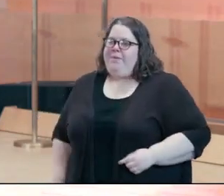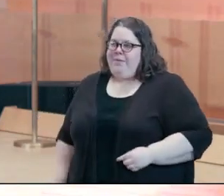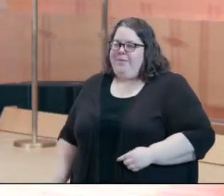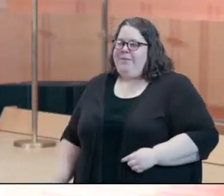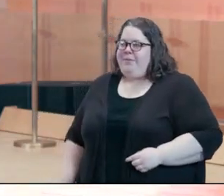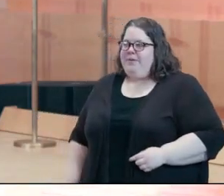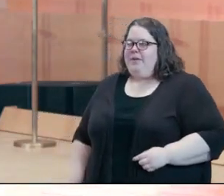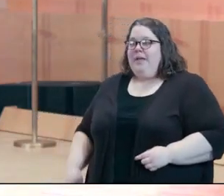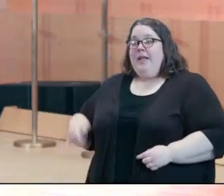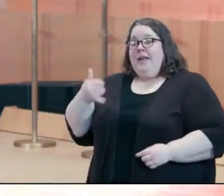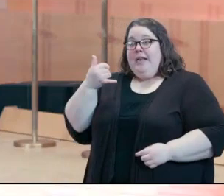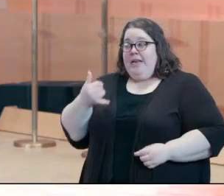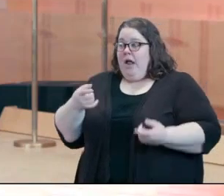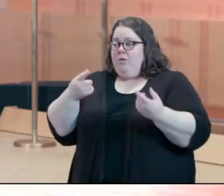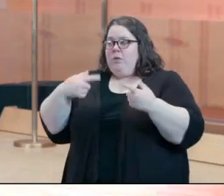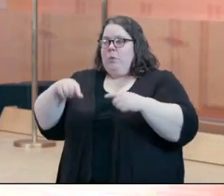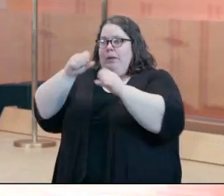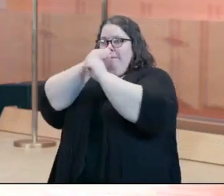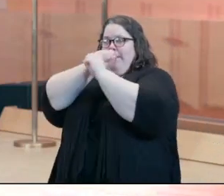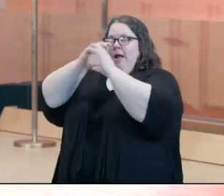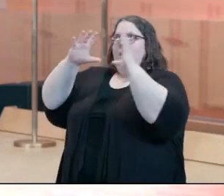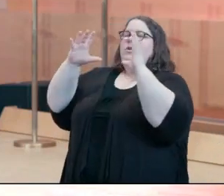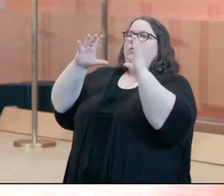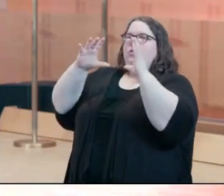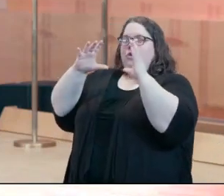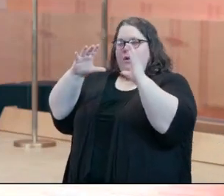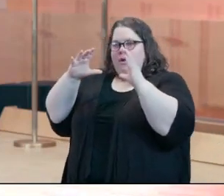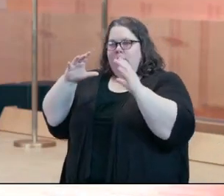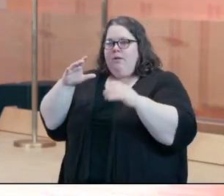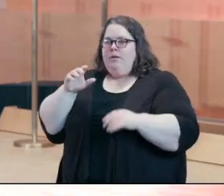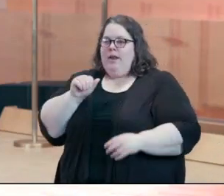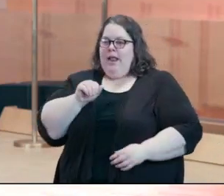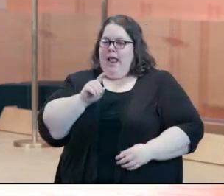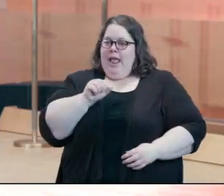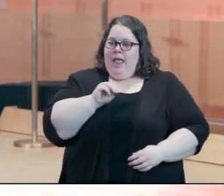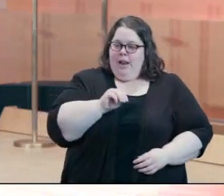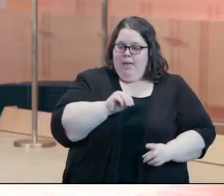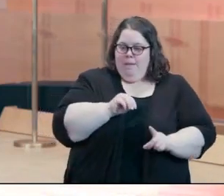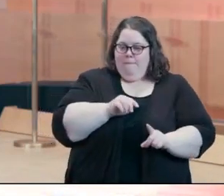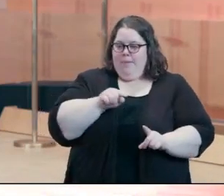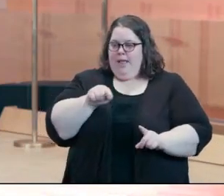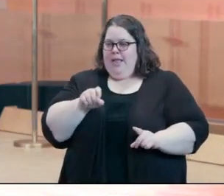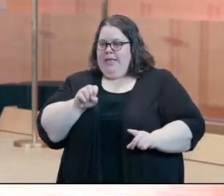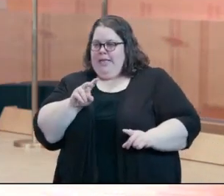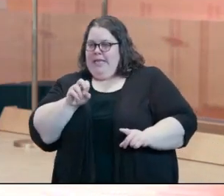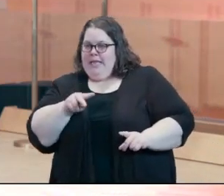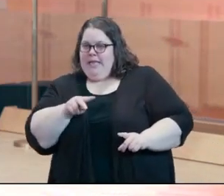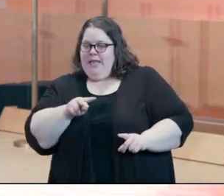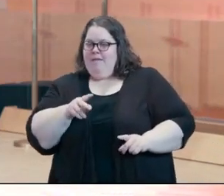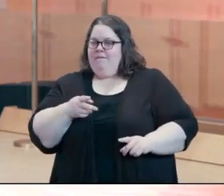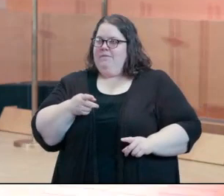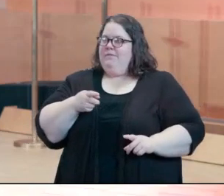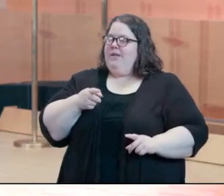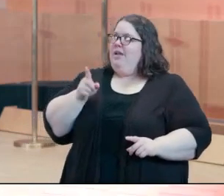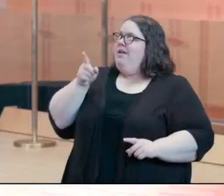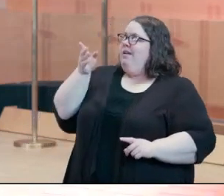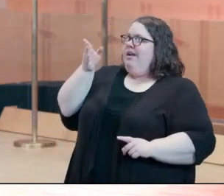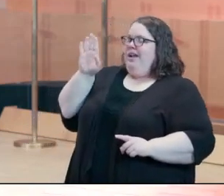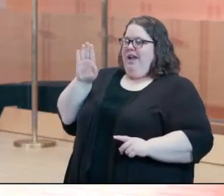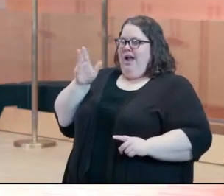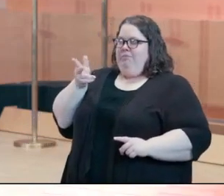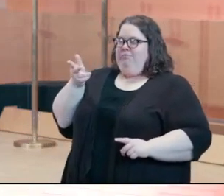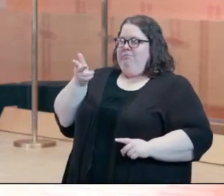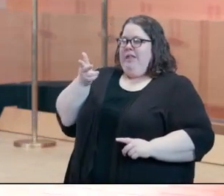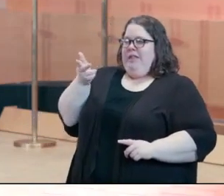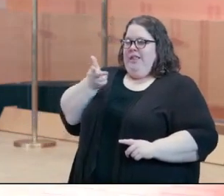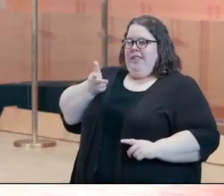And so now imagine the pain that is existing between Adam and Eve and God, as